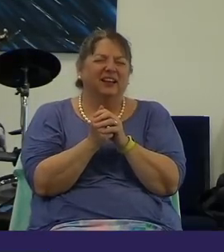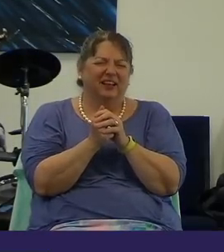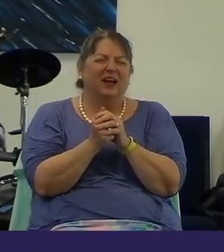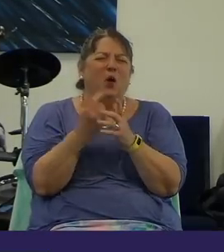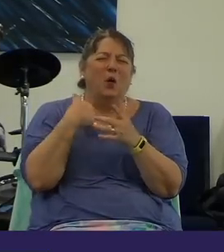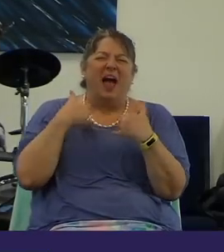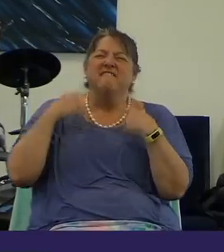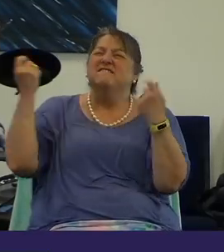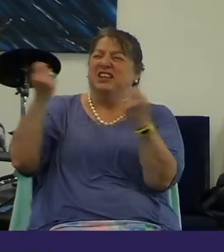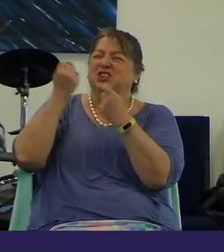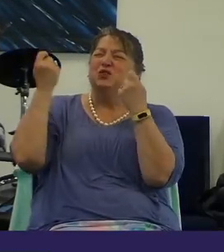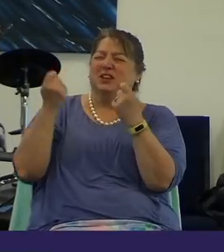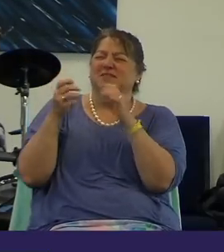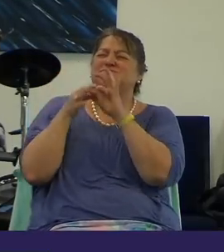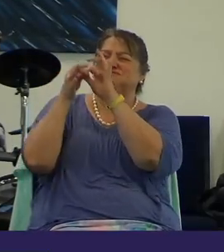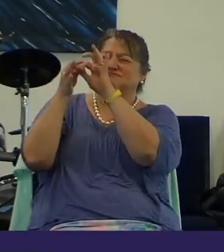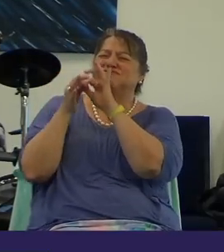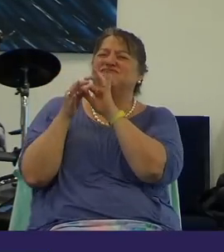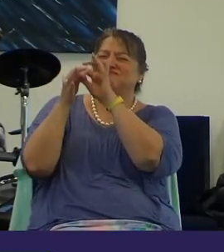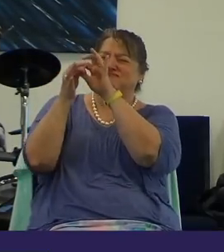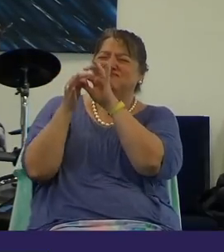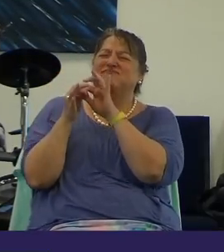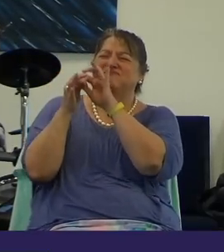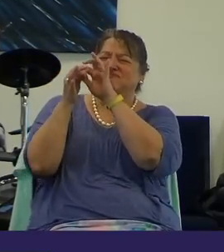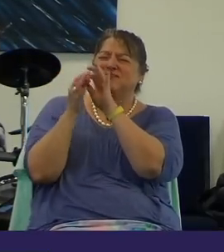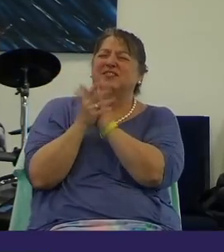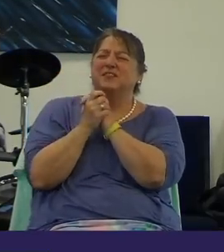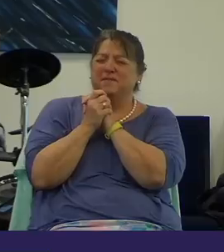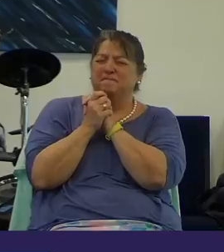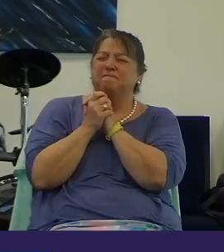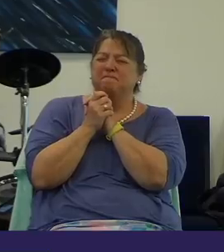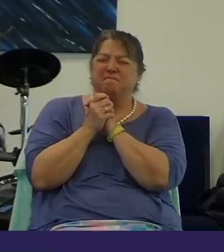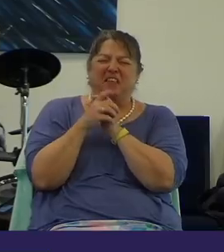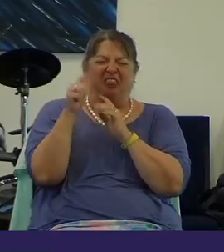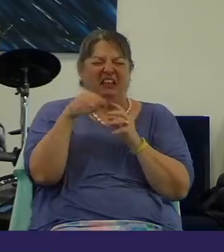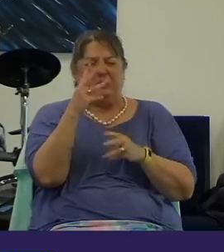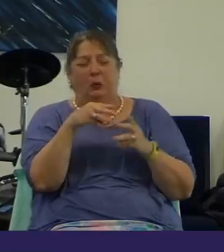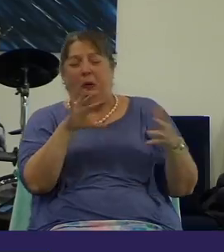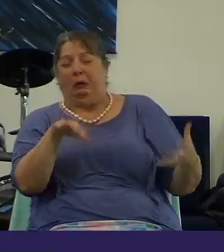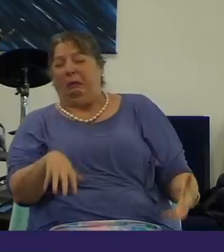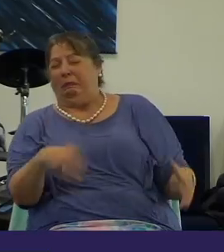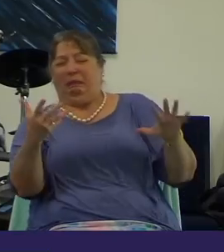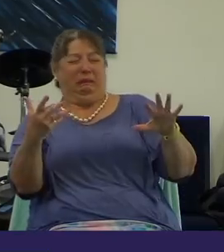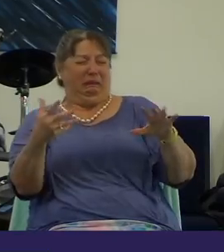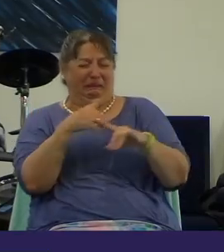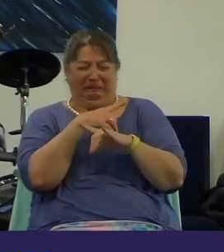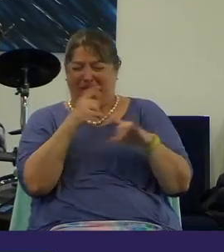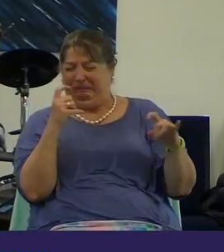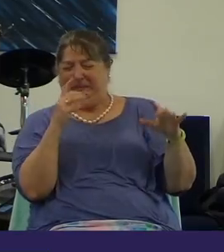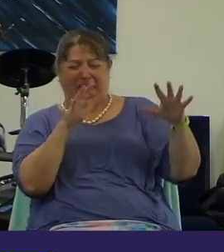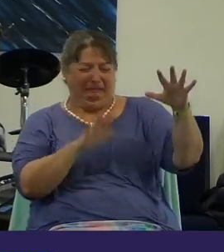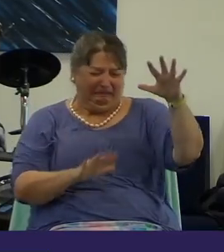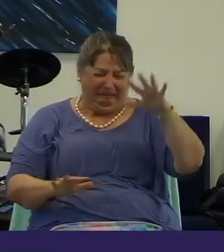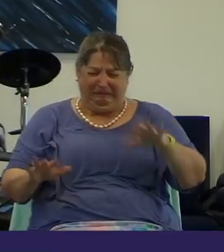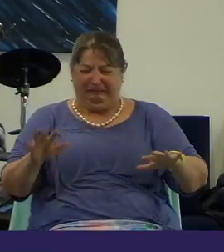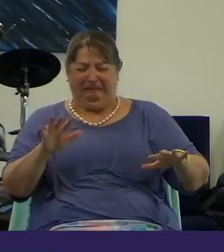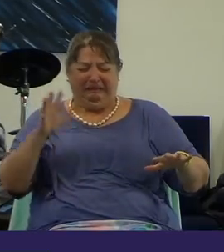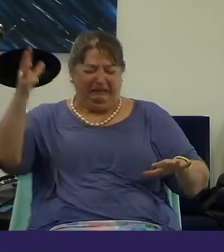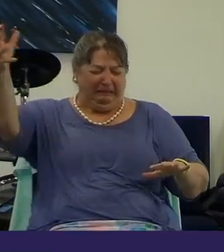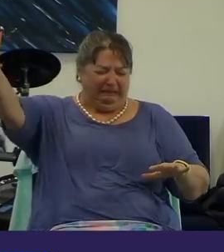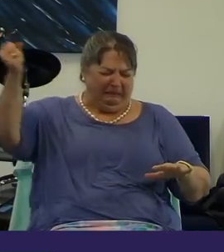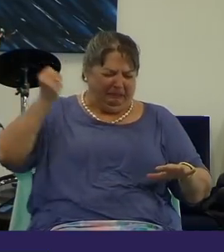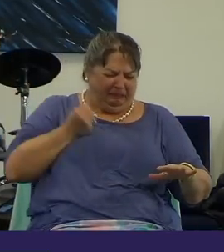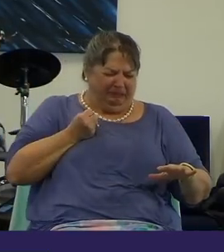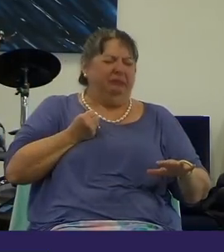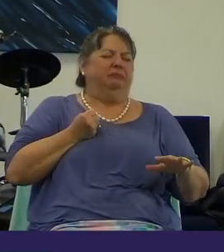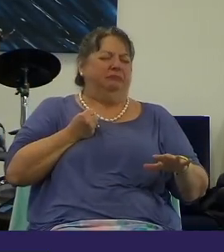You. Amidst the chaos and the confusion and the ugliness of this world, may we take with us the banner